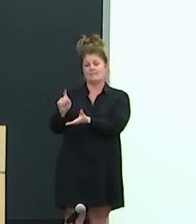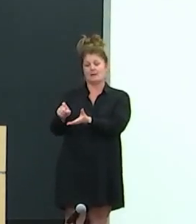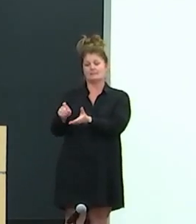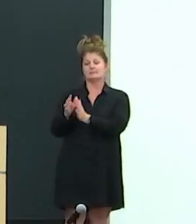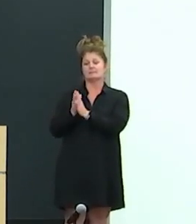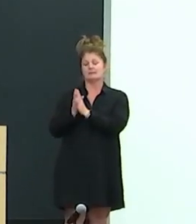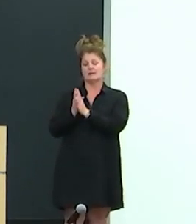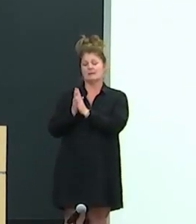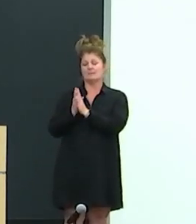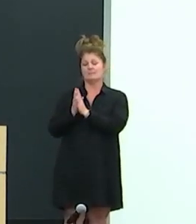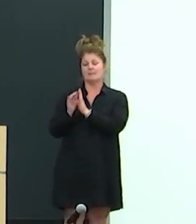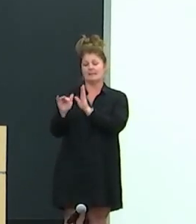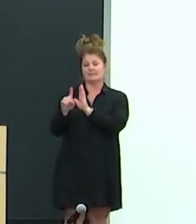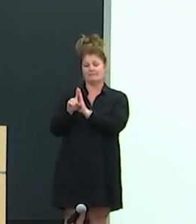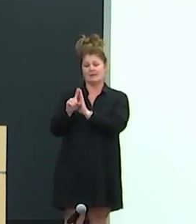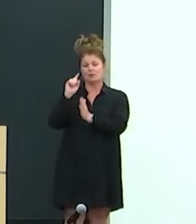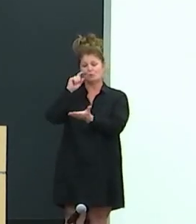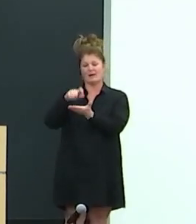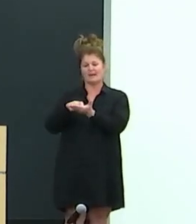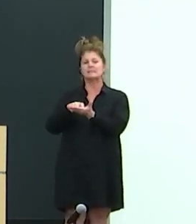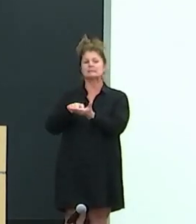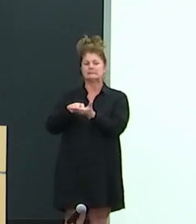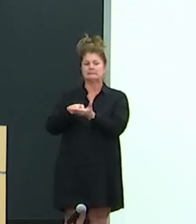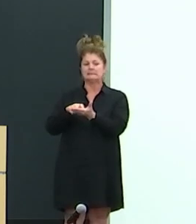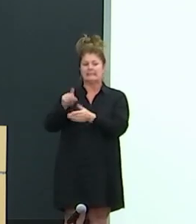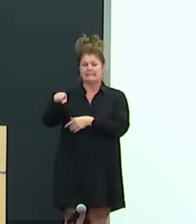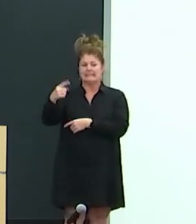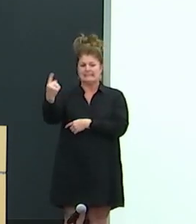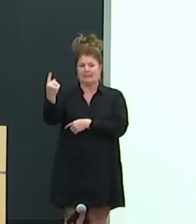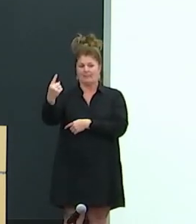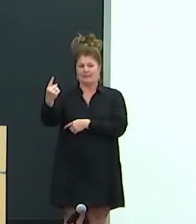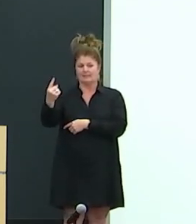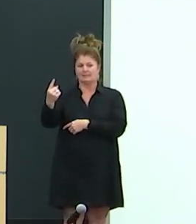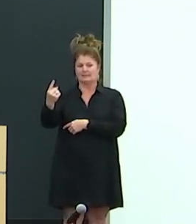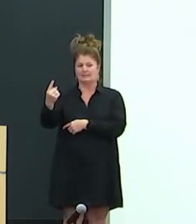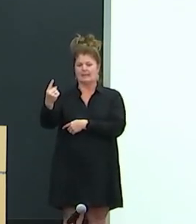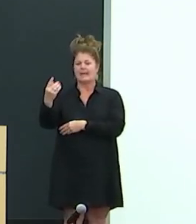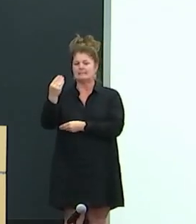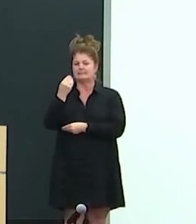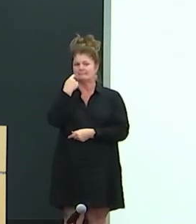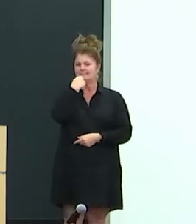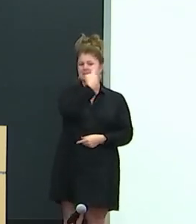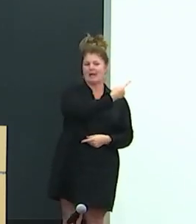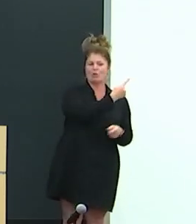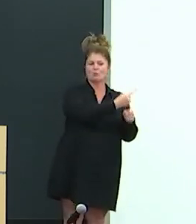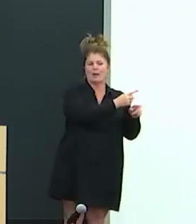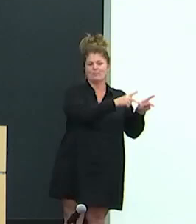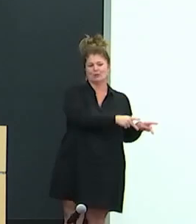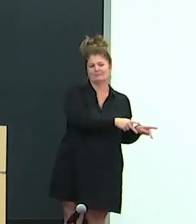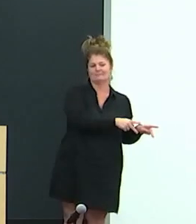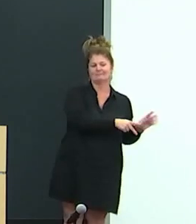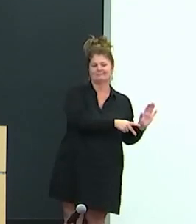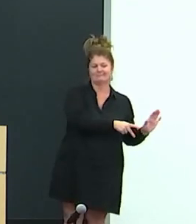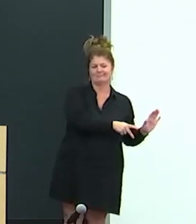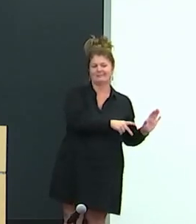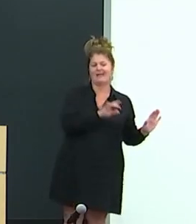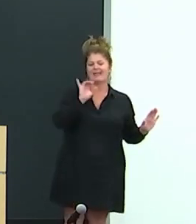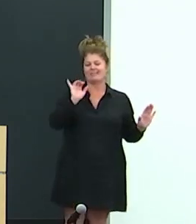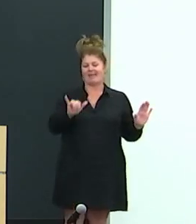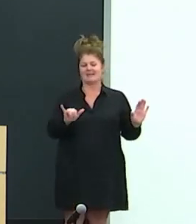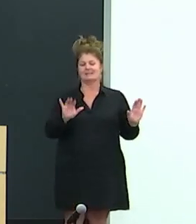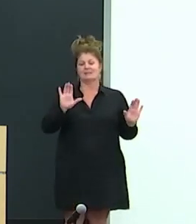identify that there's a need and communicate that need with the proper individuals. That is their number